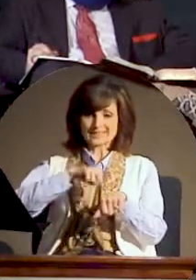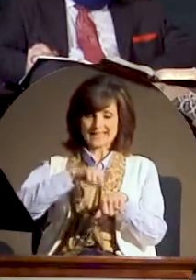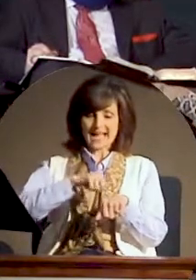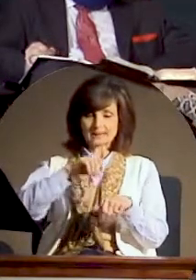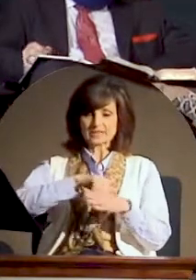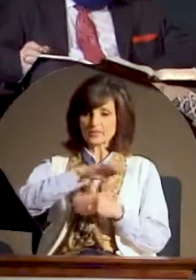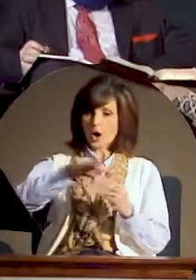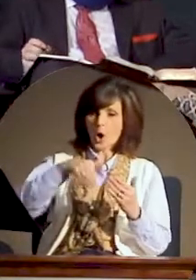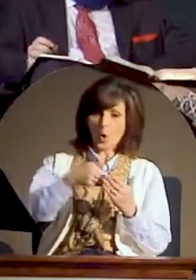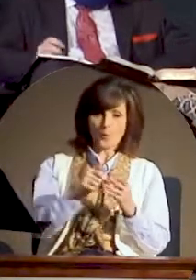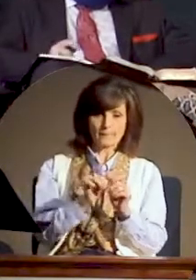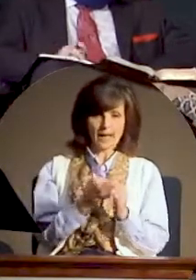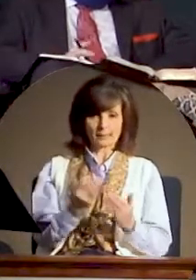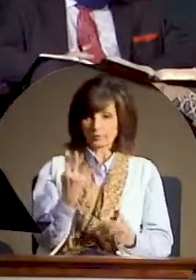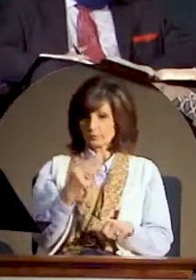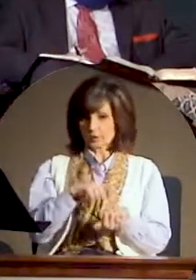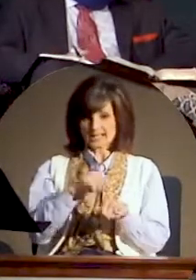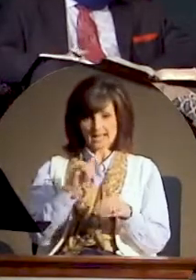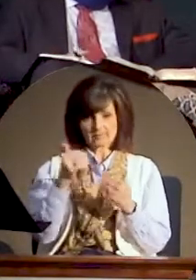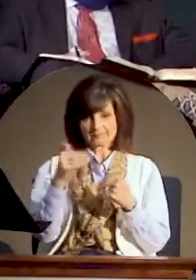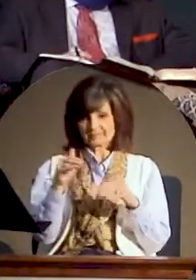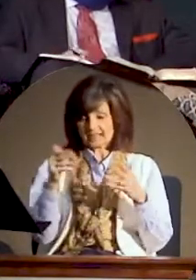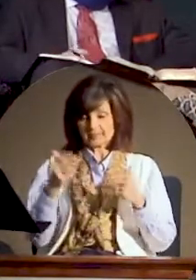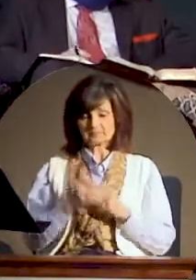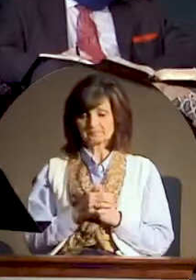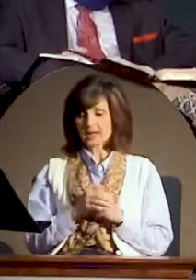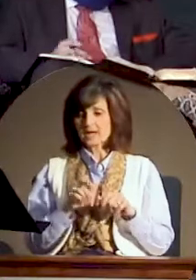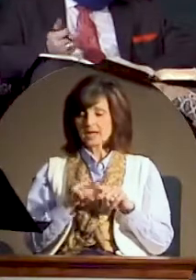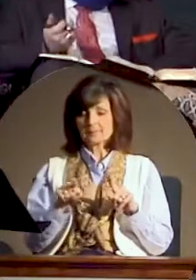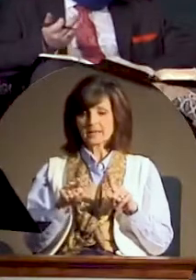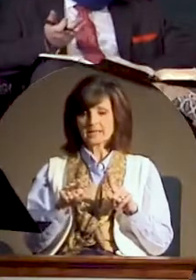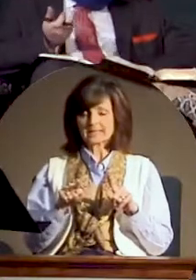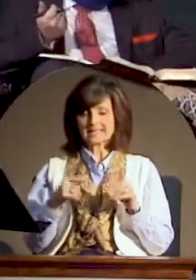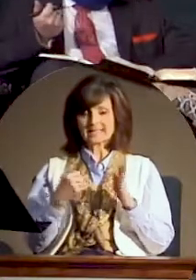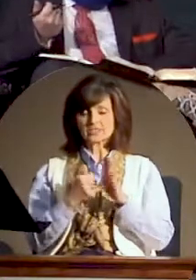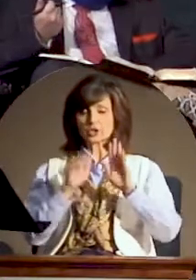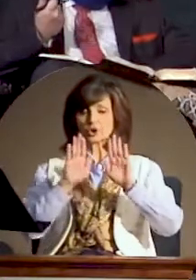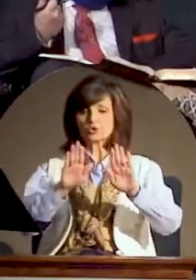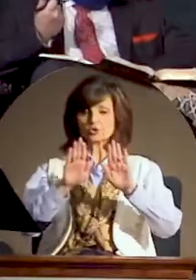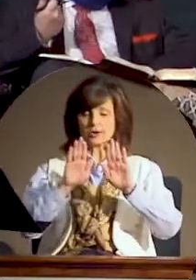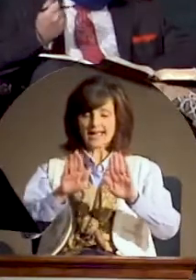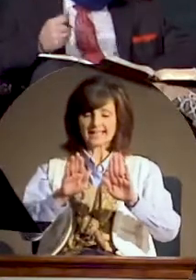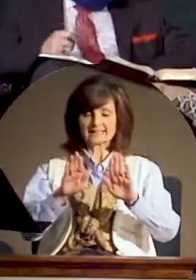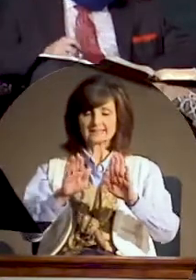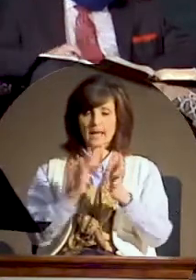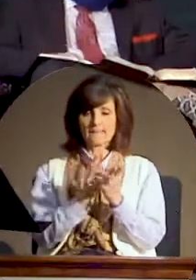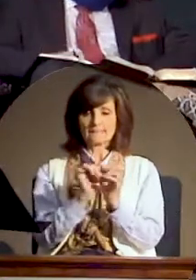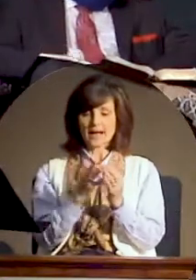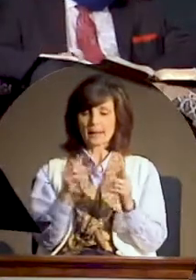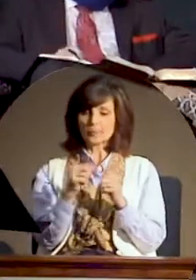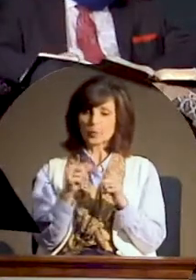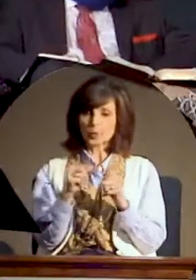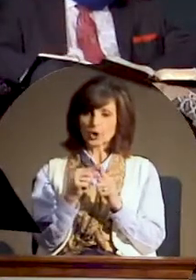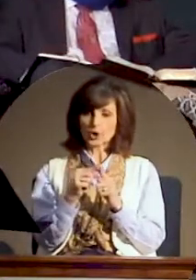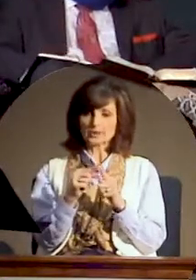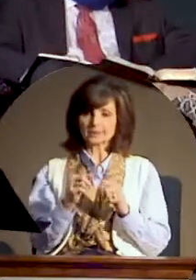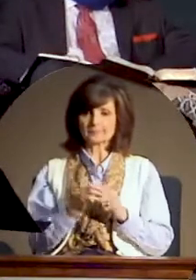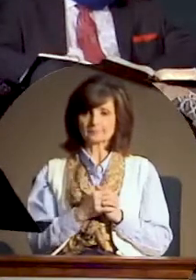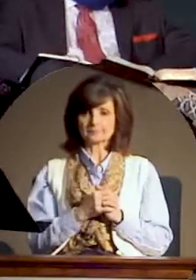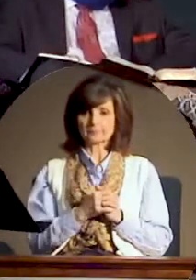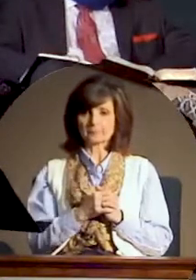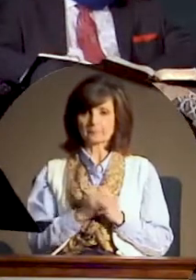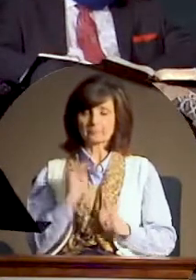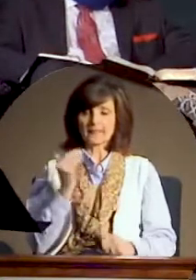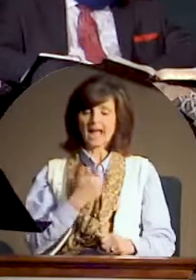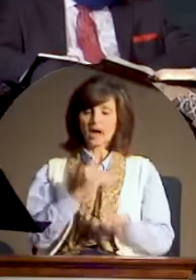in the whole Bible. Only four times, but it is a great Bible word. Now, let me tell you this.